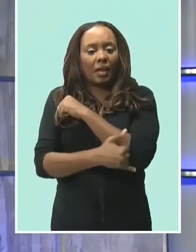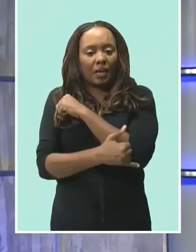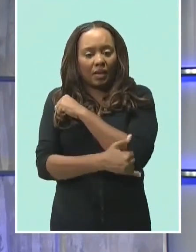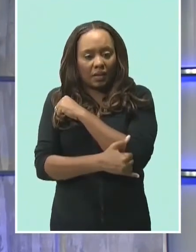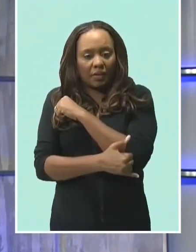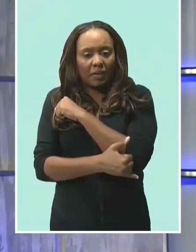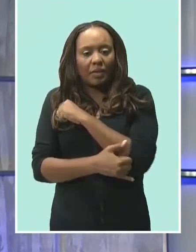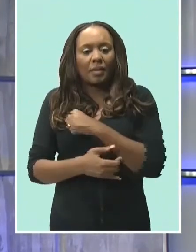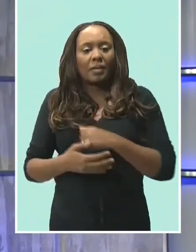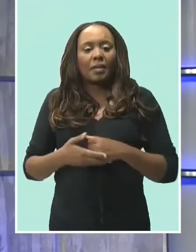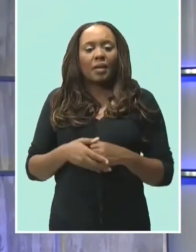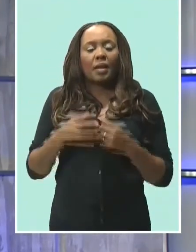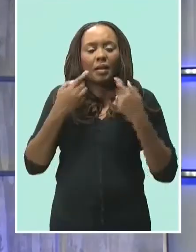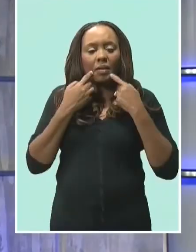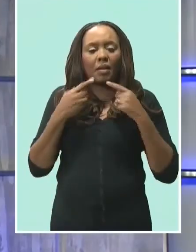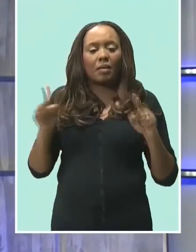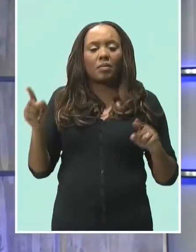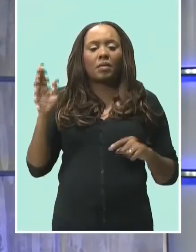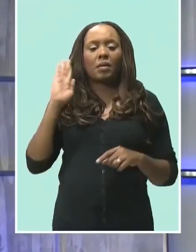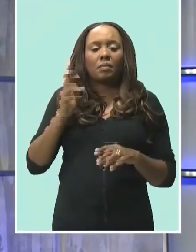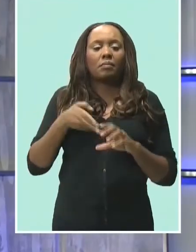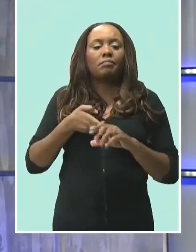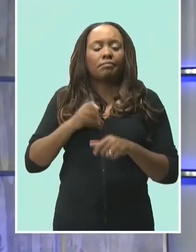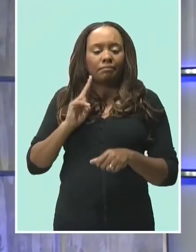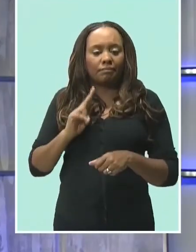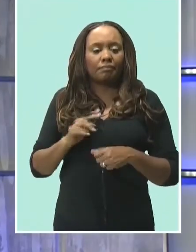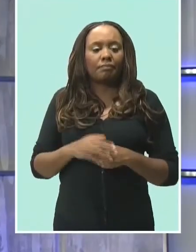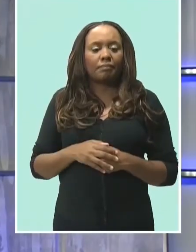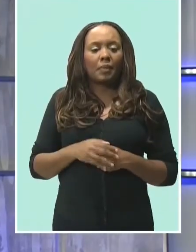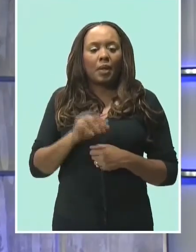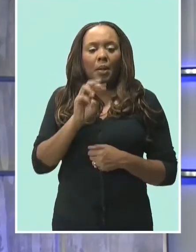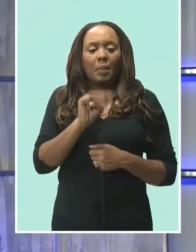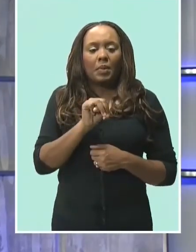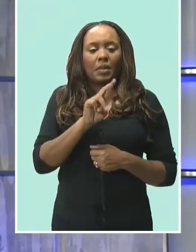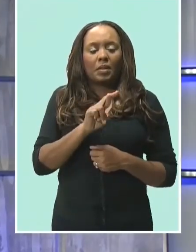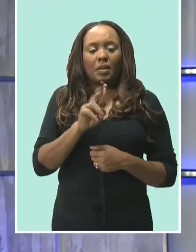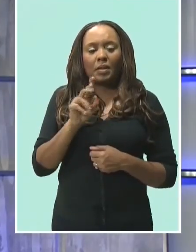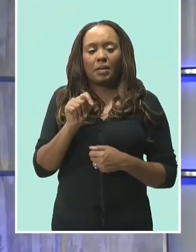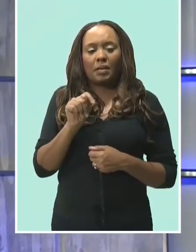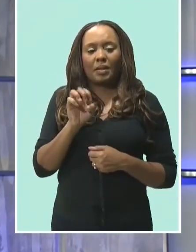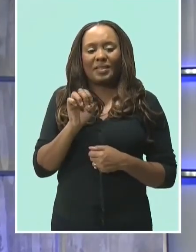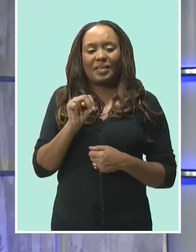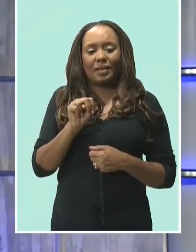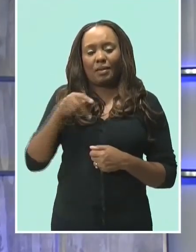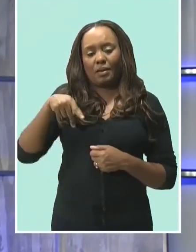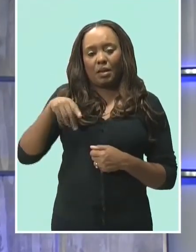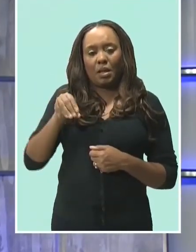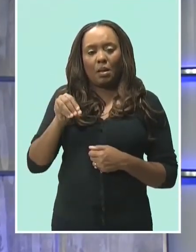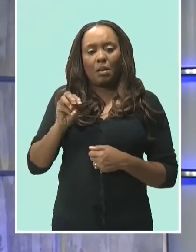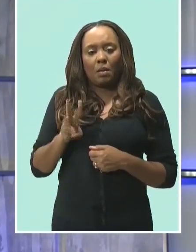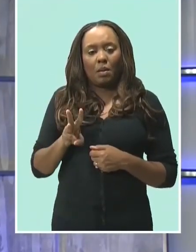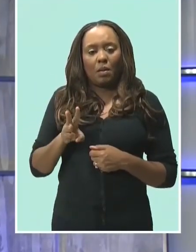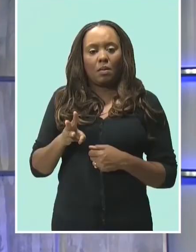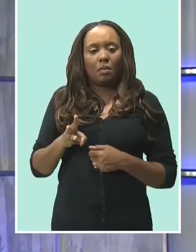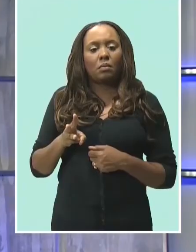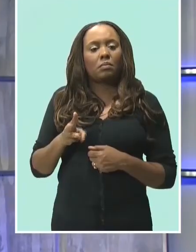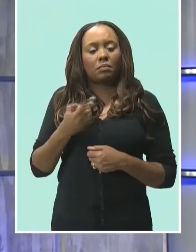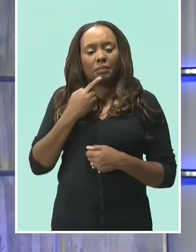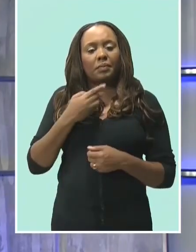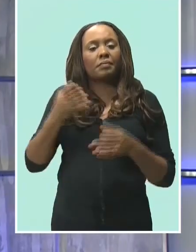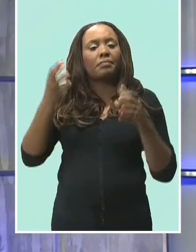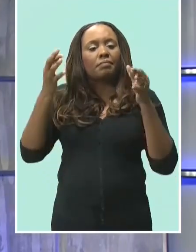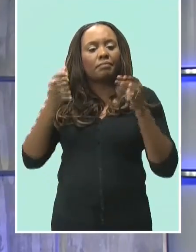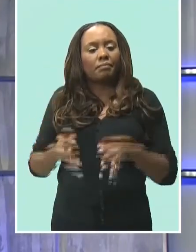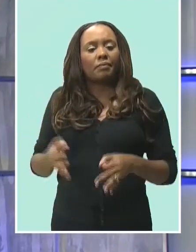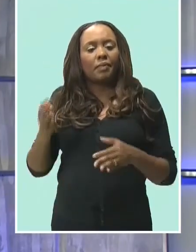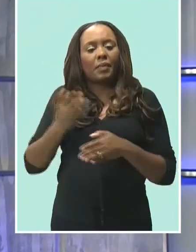United Nations, Rudolph Michael Tenpau, has announced he will be stepping down from the post. According to Mr. Tenpau, the decision takes